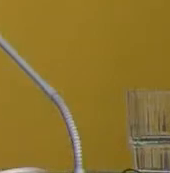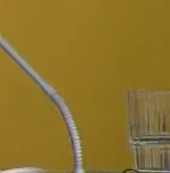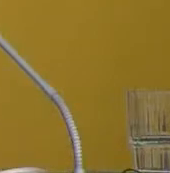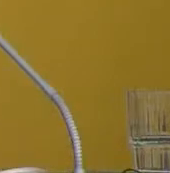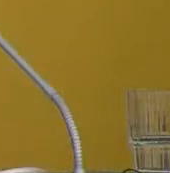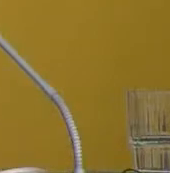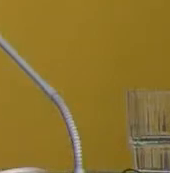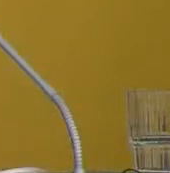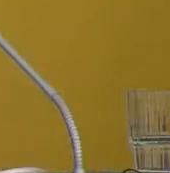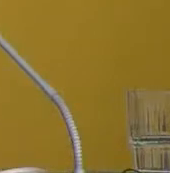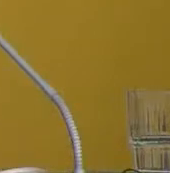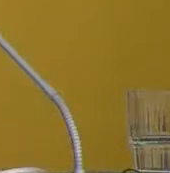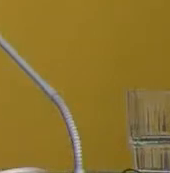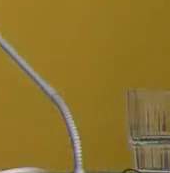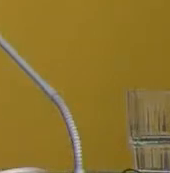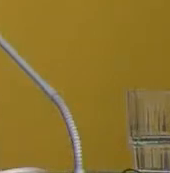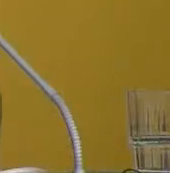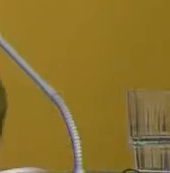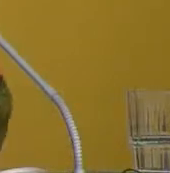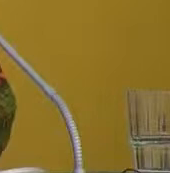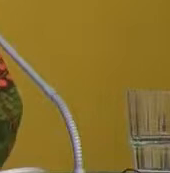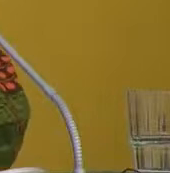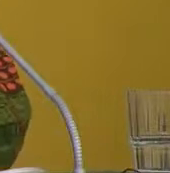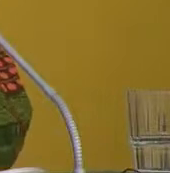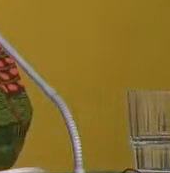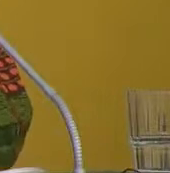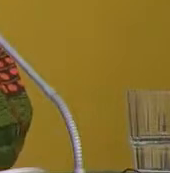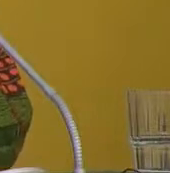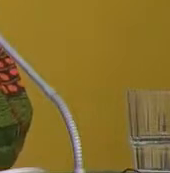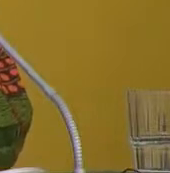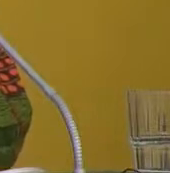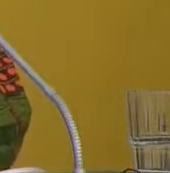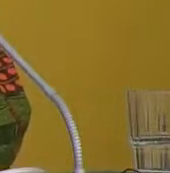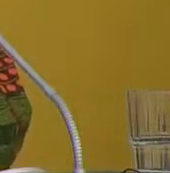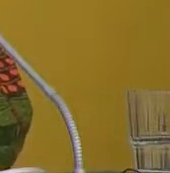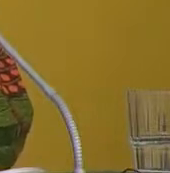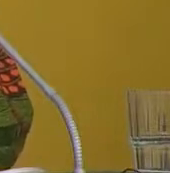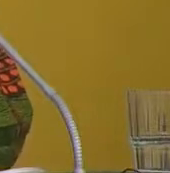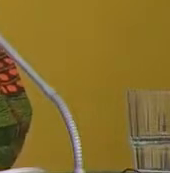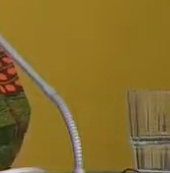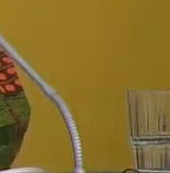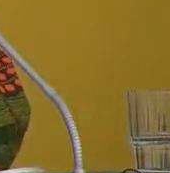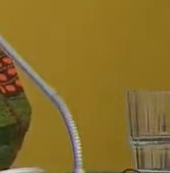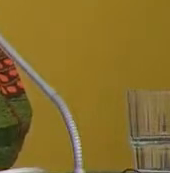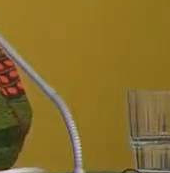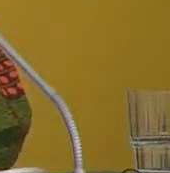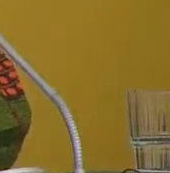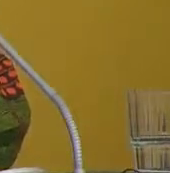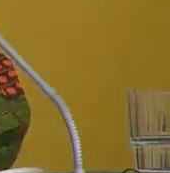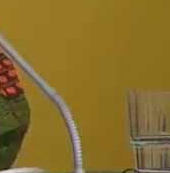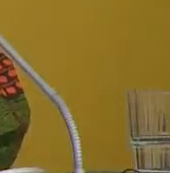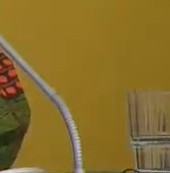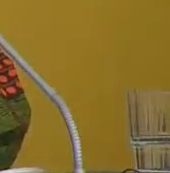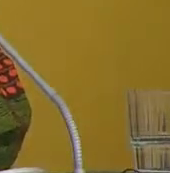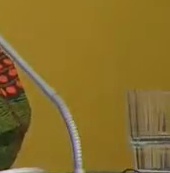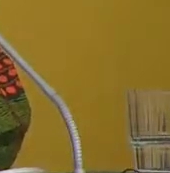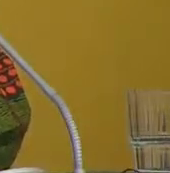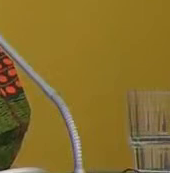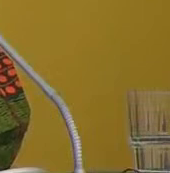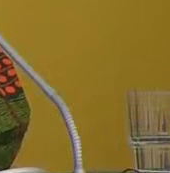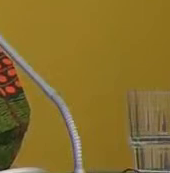South Africa. So had I not been with an entrepreneurial site like the work referred